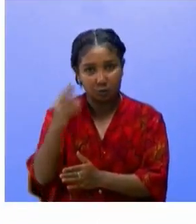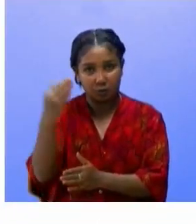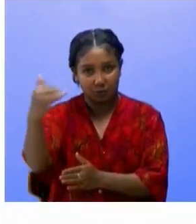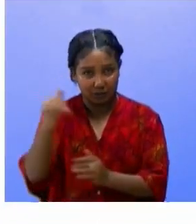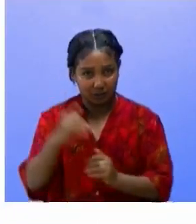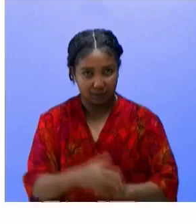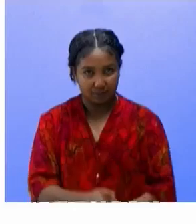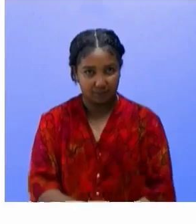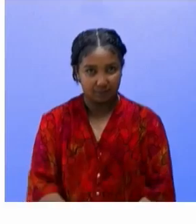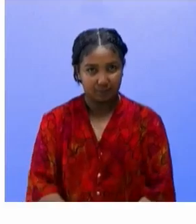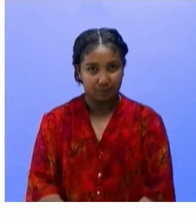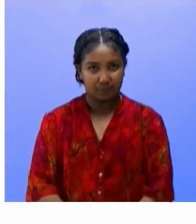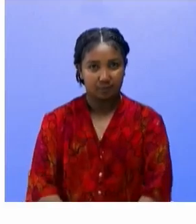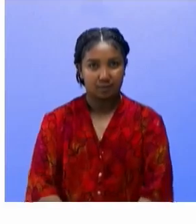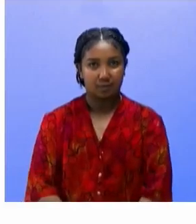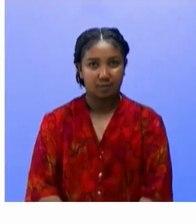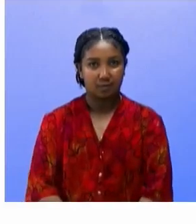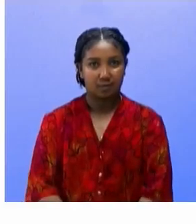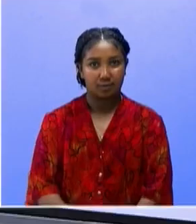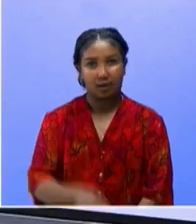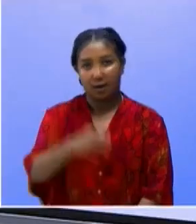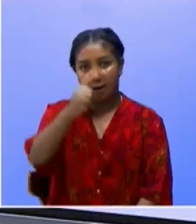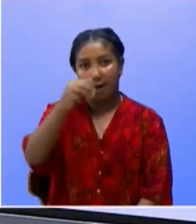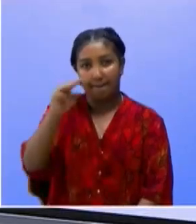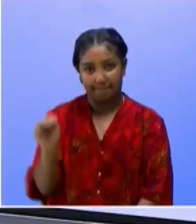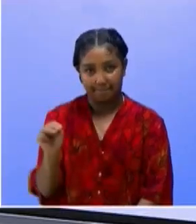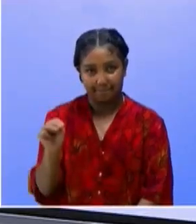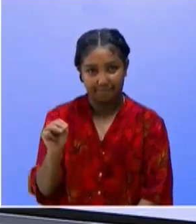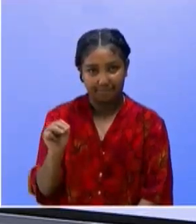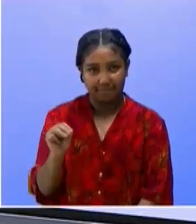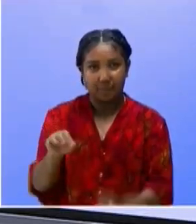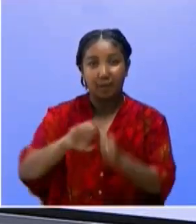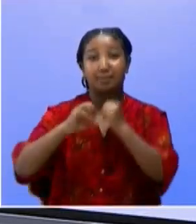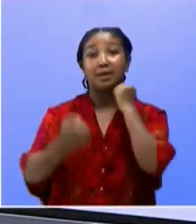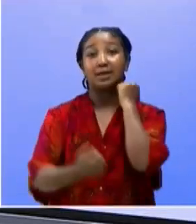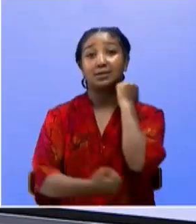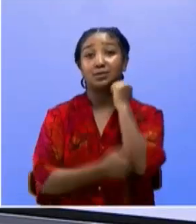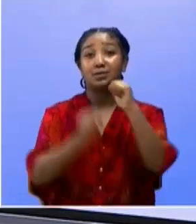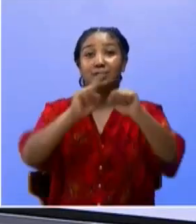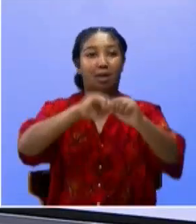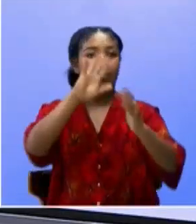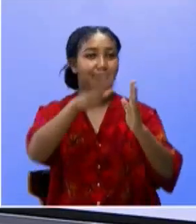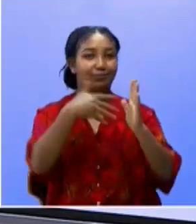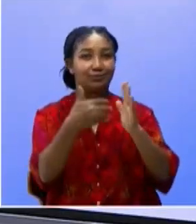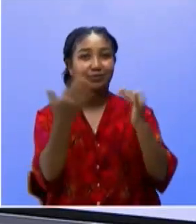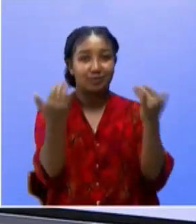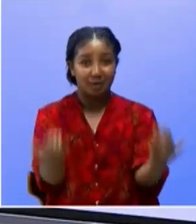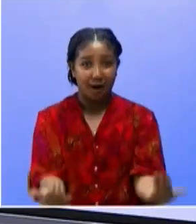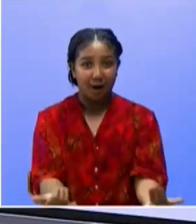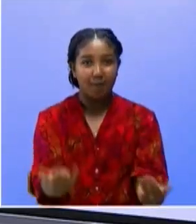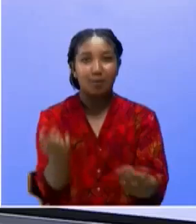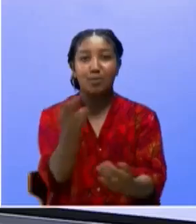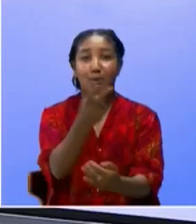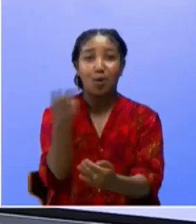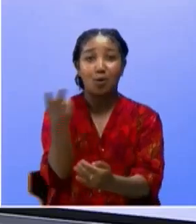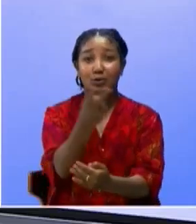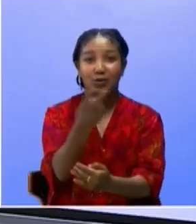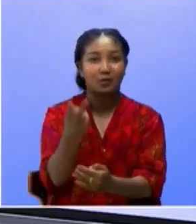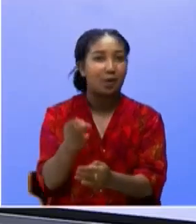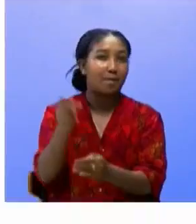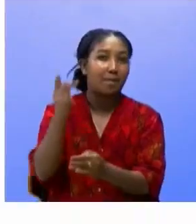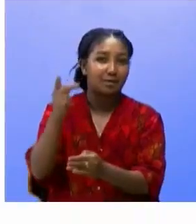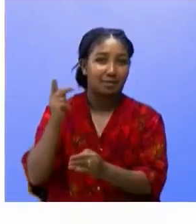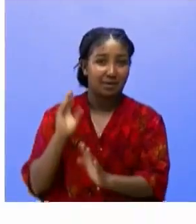Okay? 2:30 a.m. Based on the time frame of now, both of them are